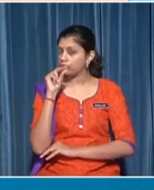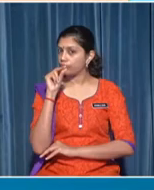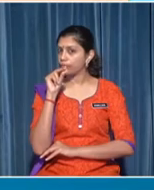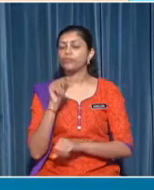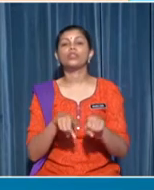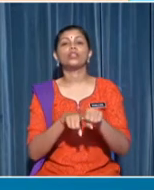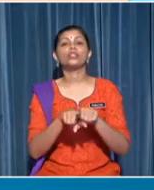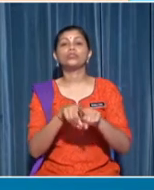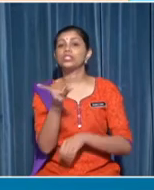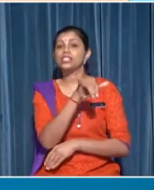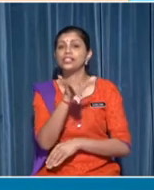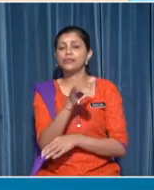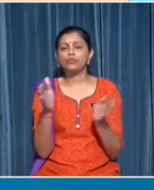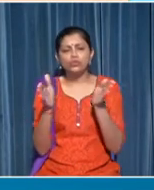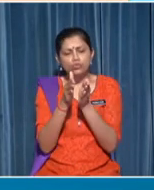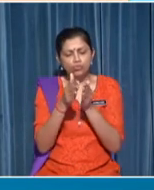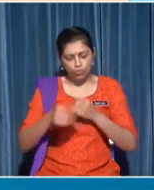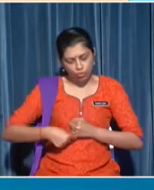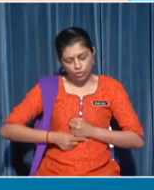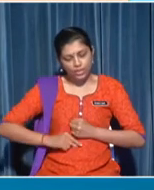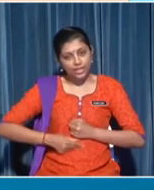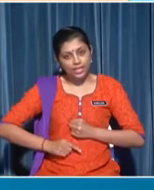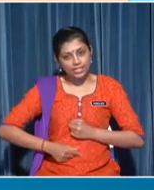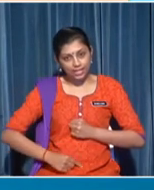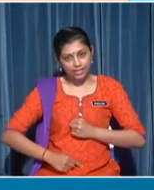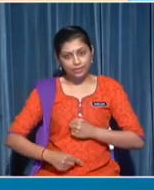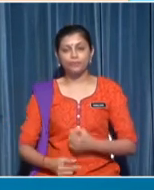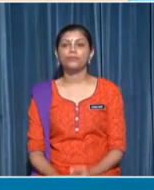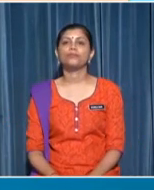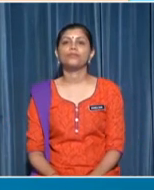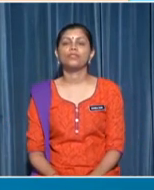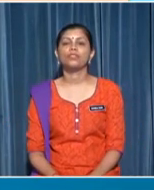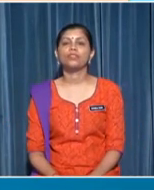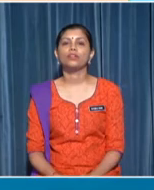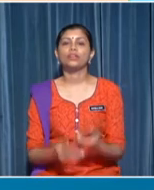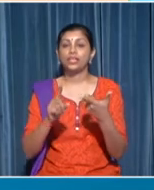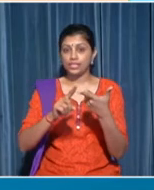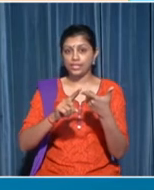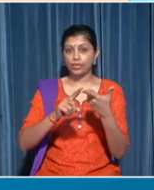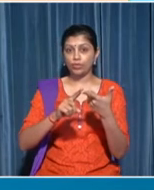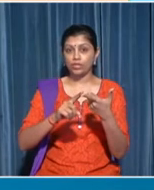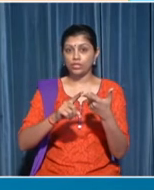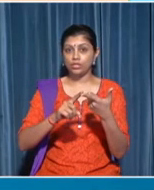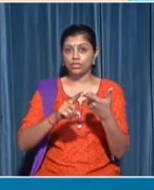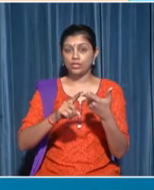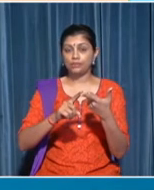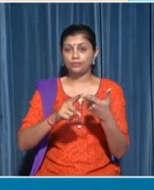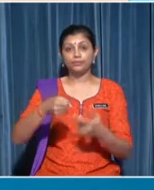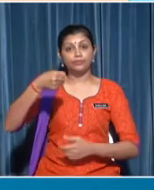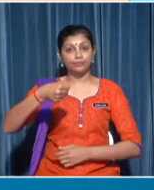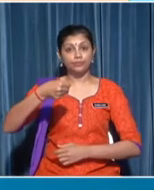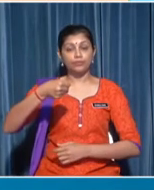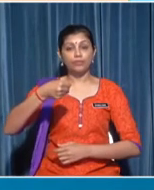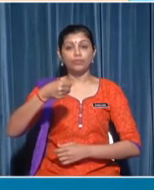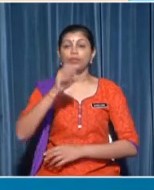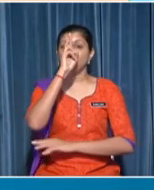our small intestine. Next, a jar of red liquid. It can be